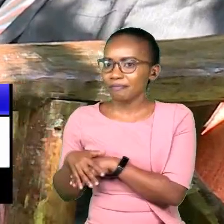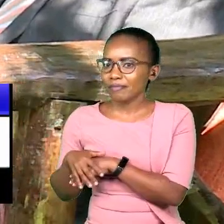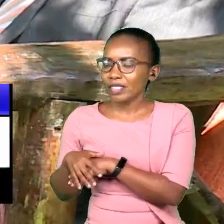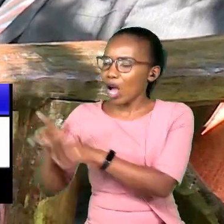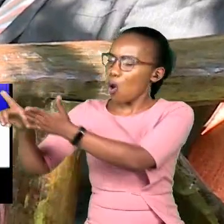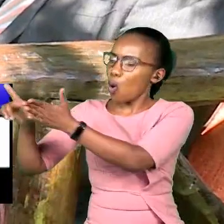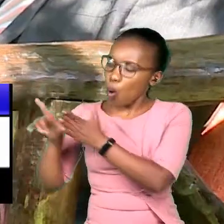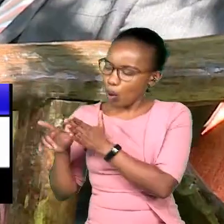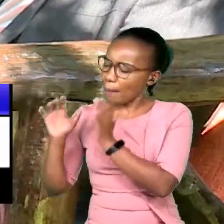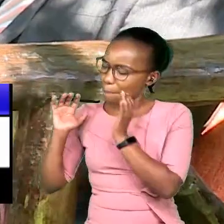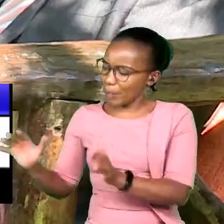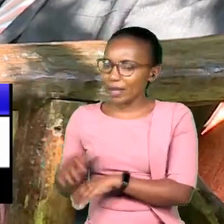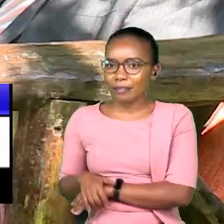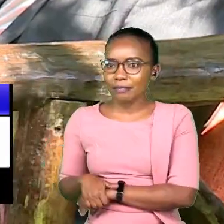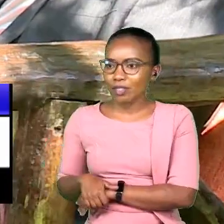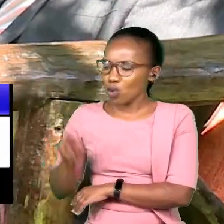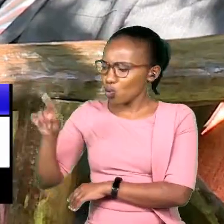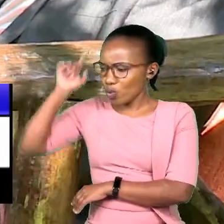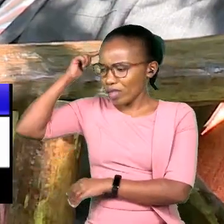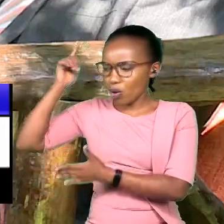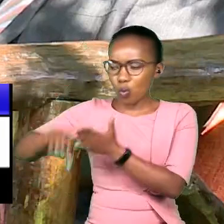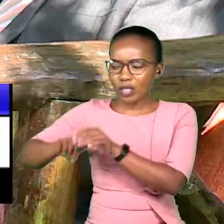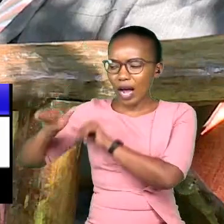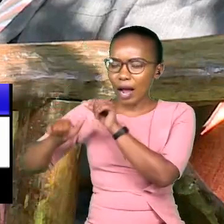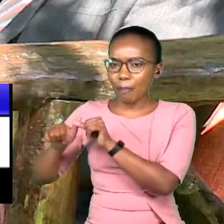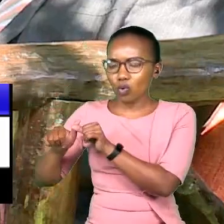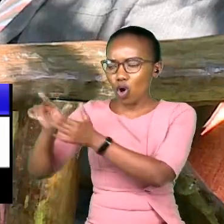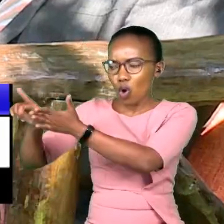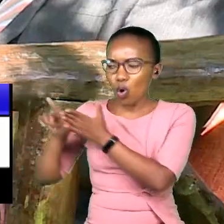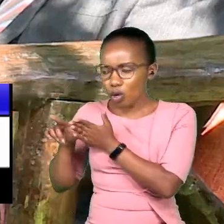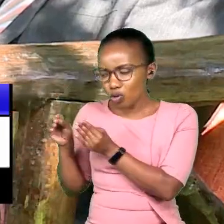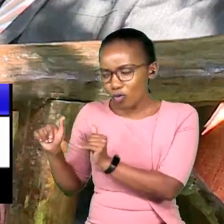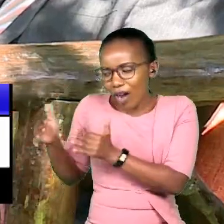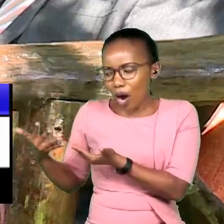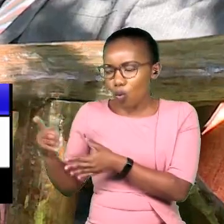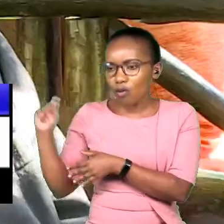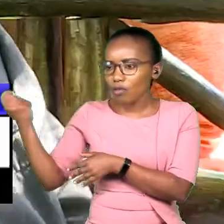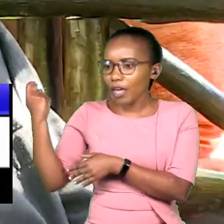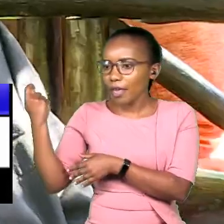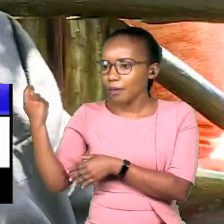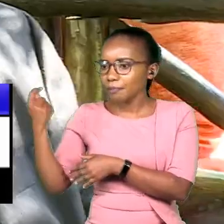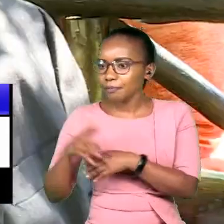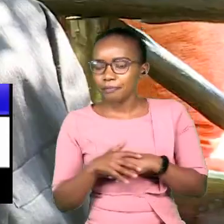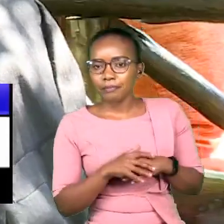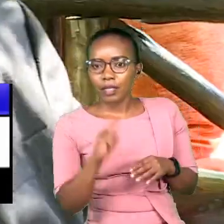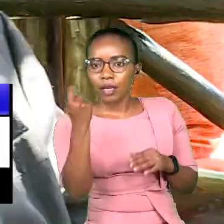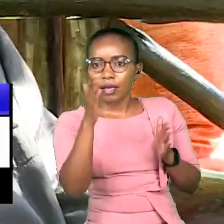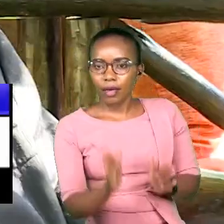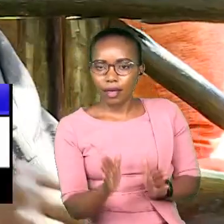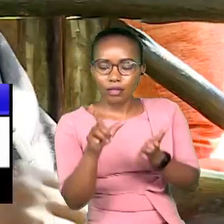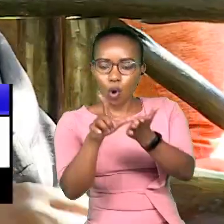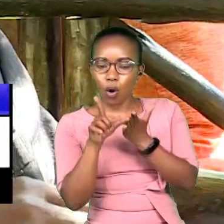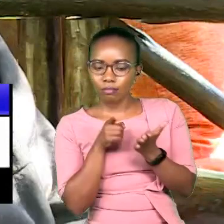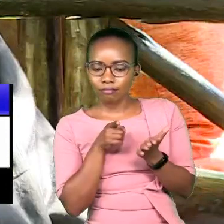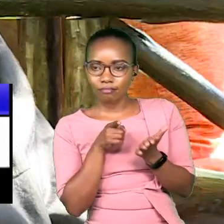debt. Maybe what are you thinking to do with debt? How are you thinking you'll deal with debt? So Kenya's debt